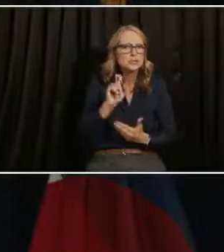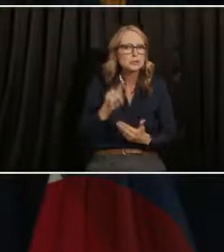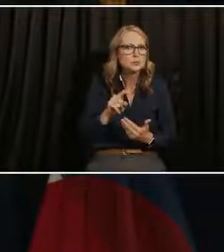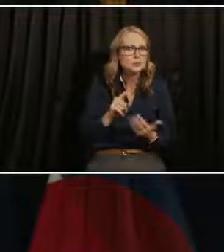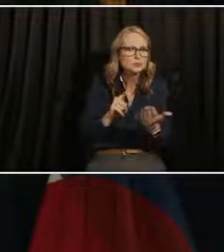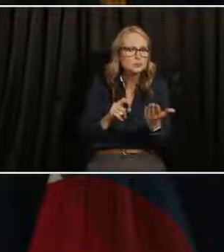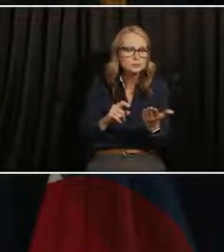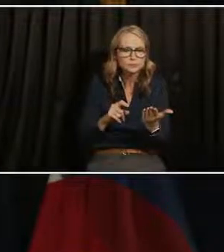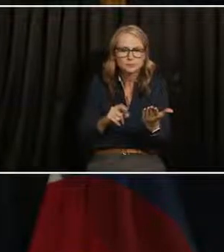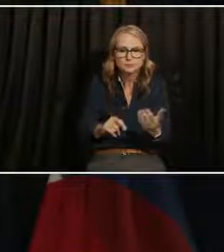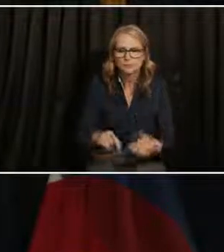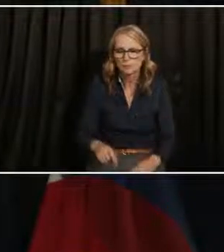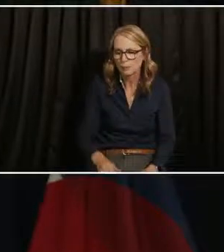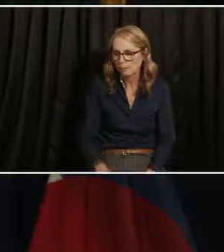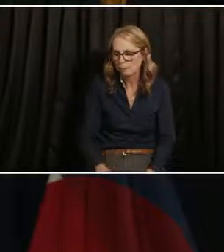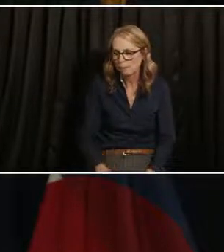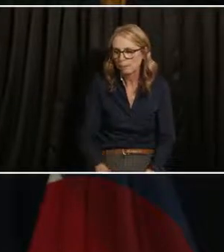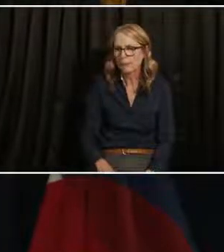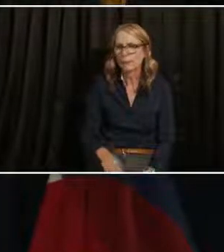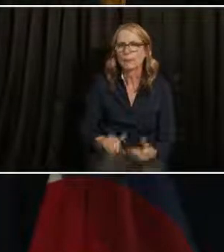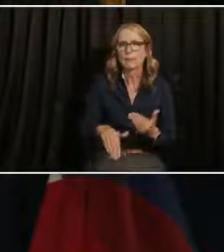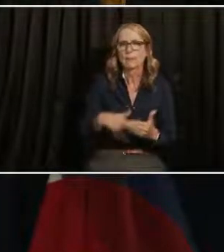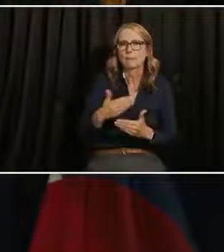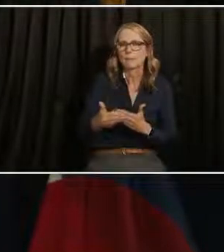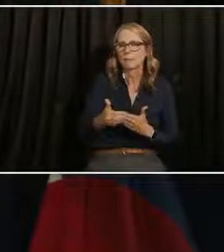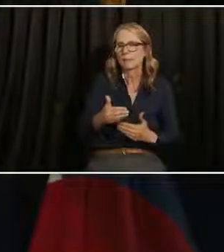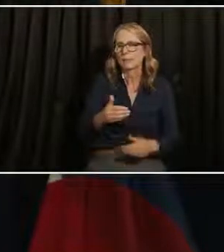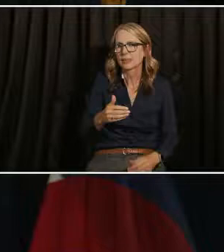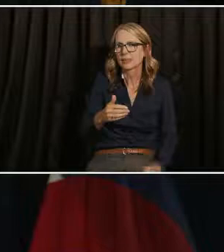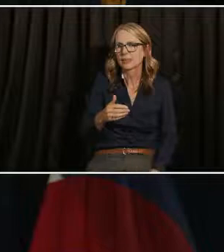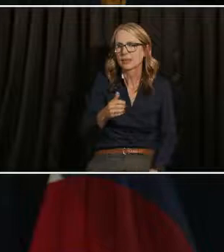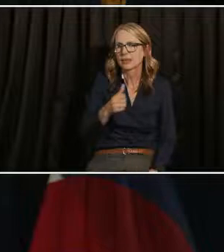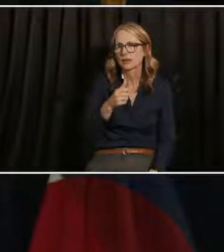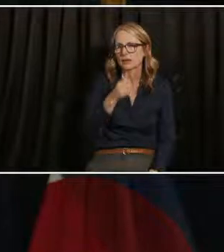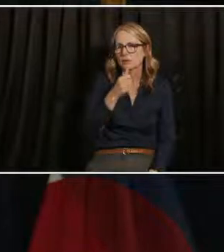Go ahead. Hi, it's Lauren Gardner from Politico. Can you hear me? Yes, go ahead.